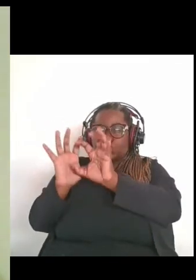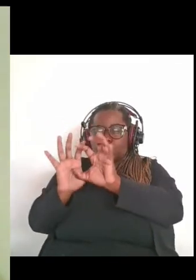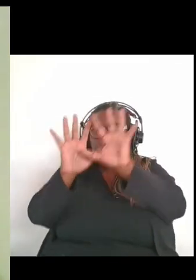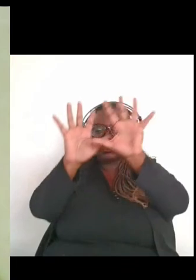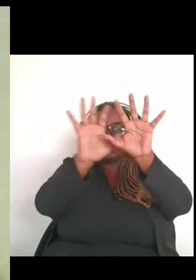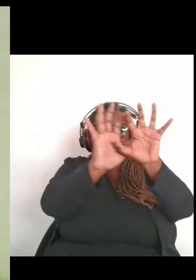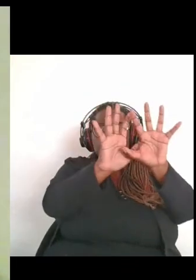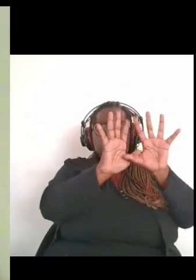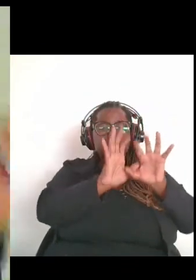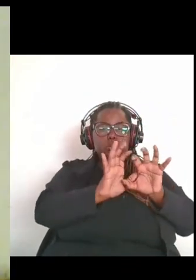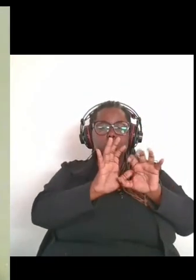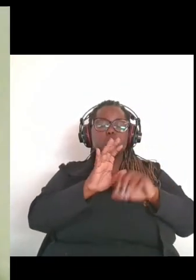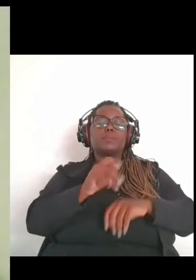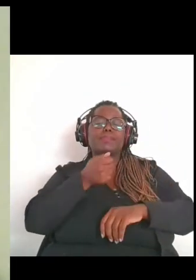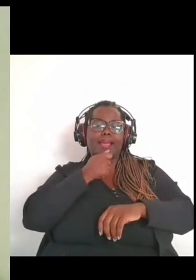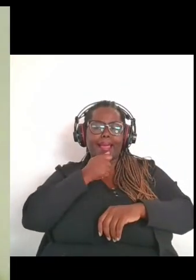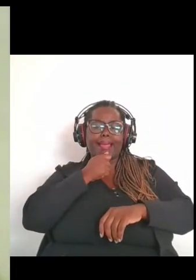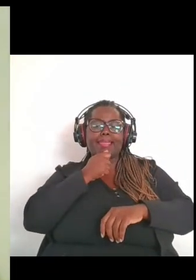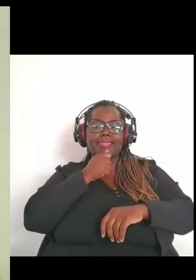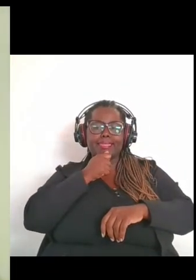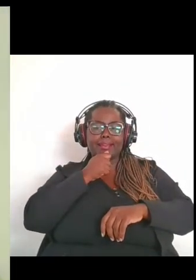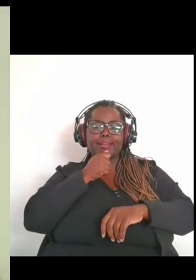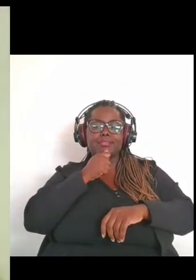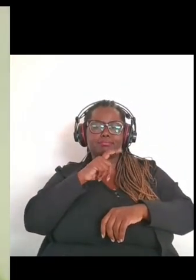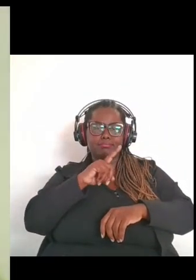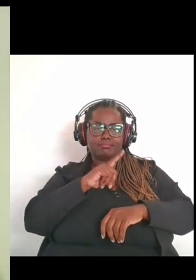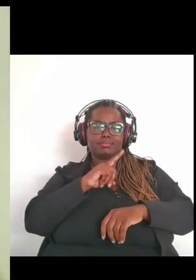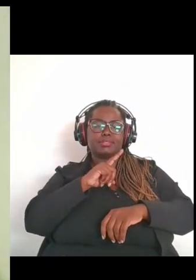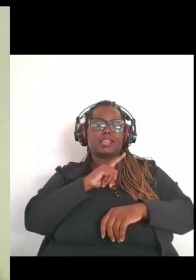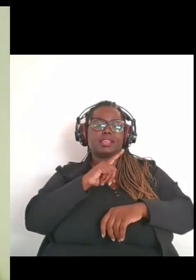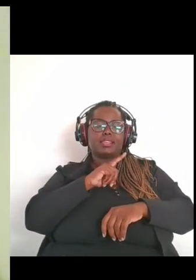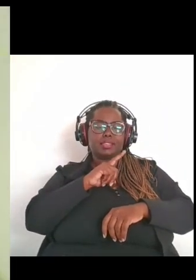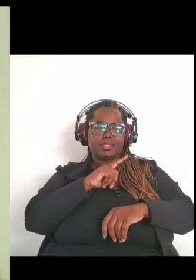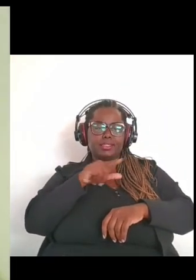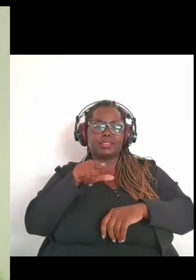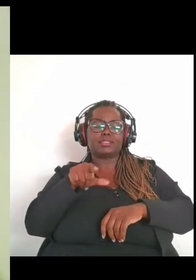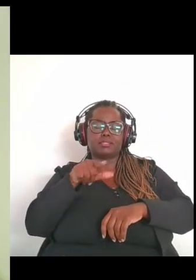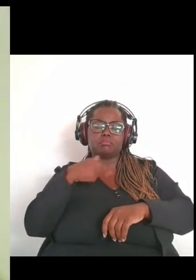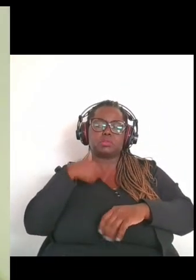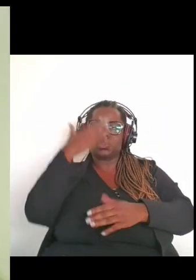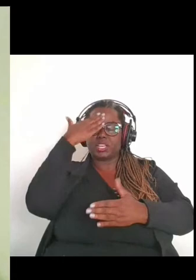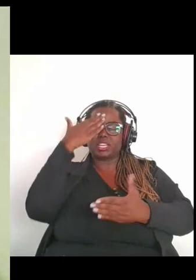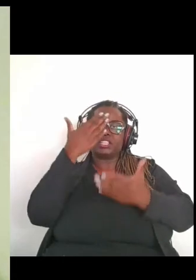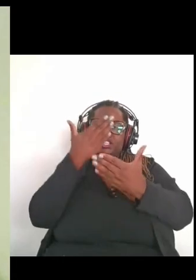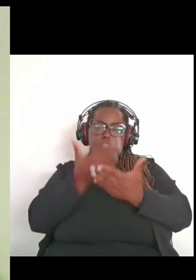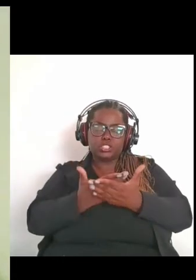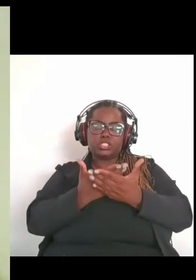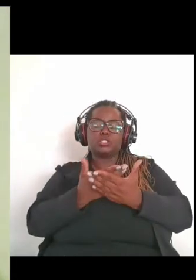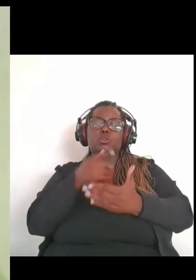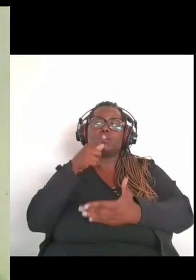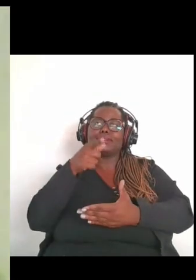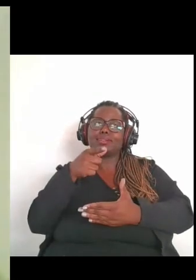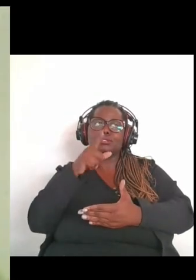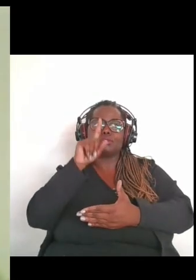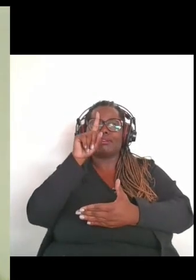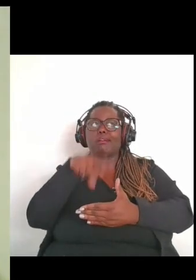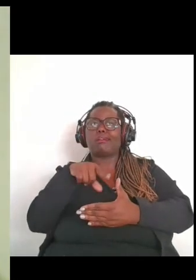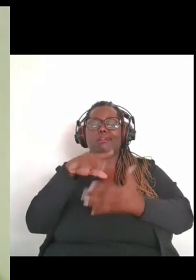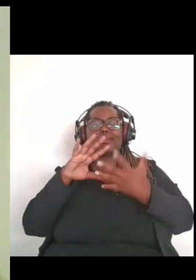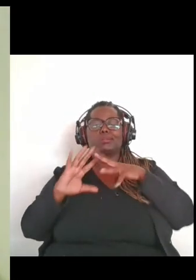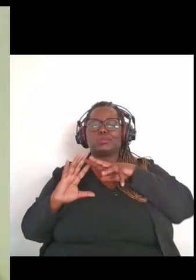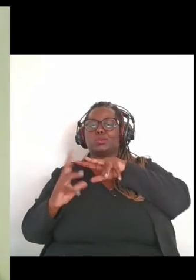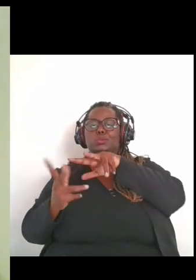to or oh it's it's a global a global phenomenon um cities are